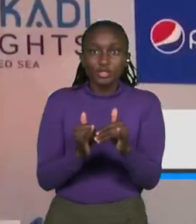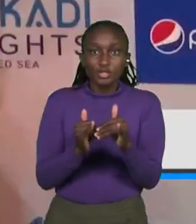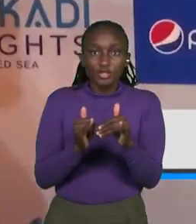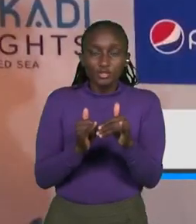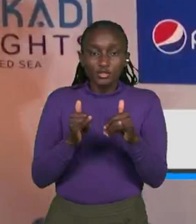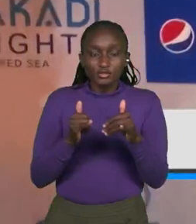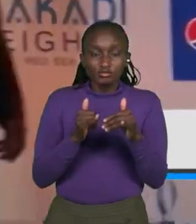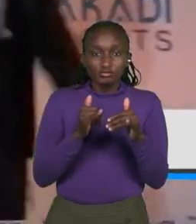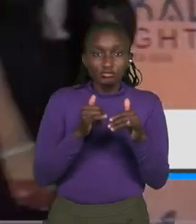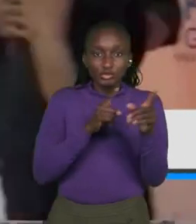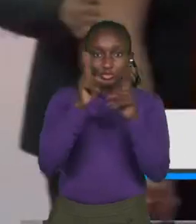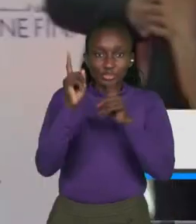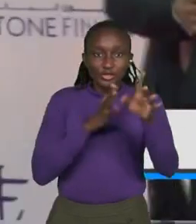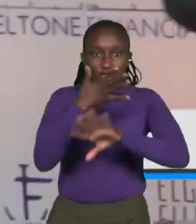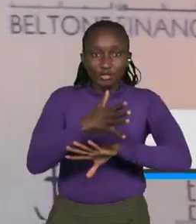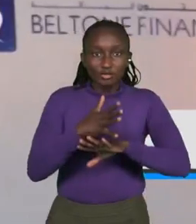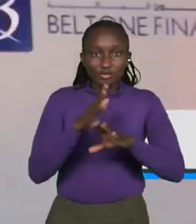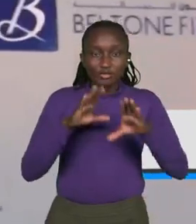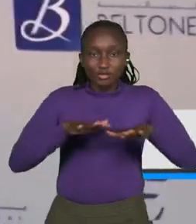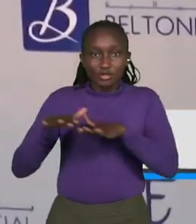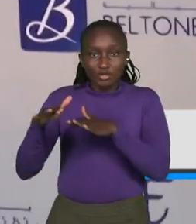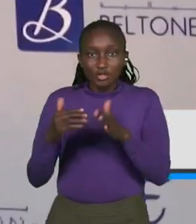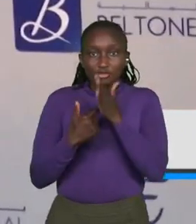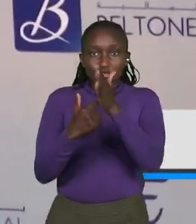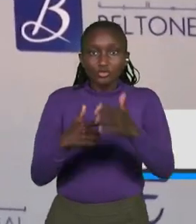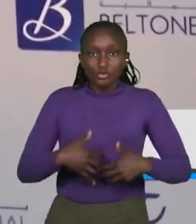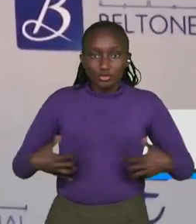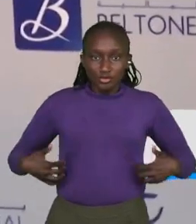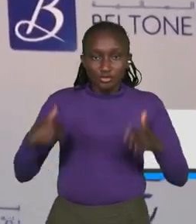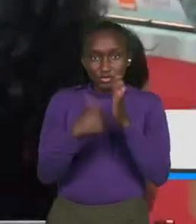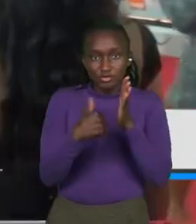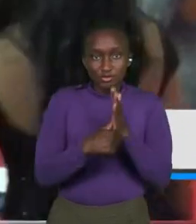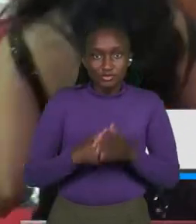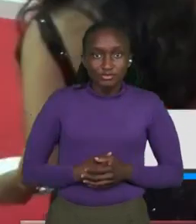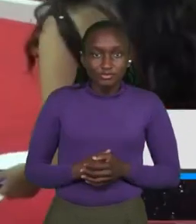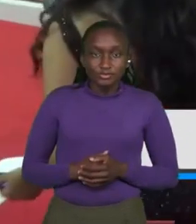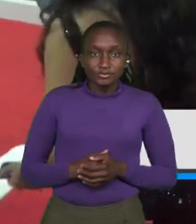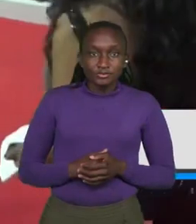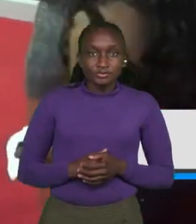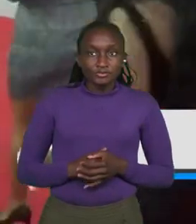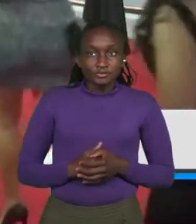Atlantic to draw attention to the plight of refugees fleeing conflict.